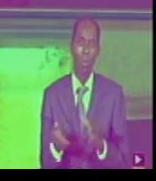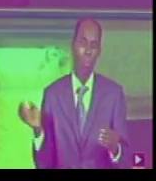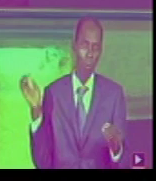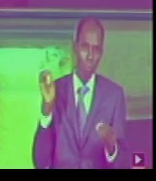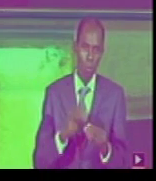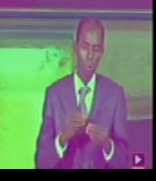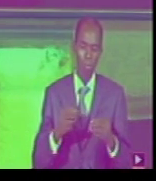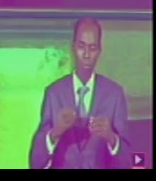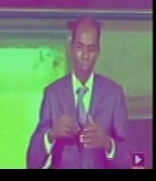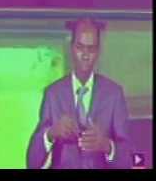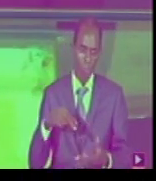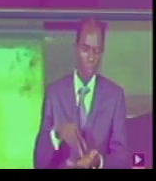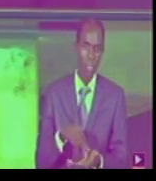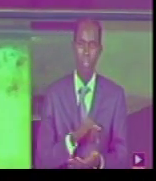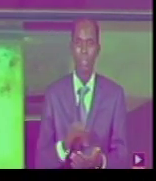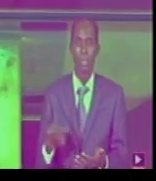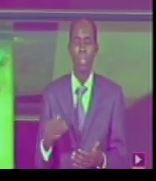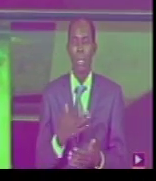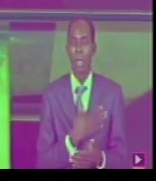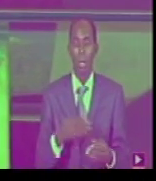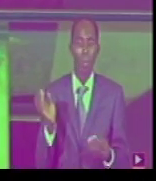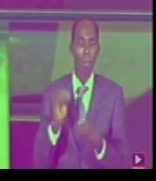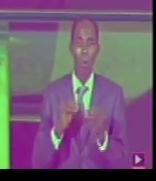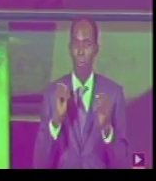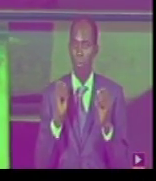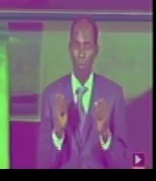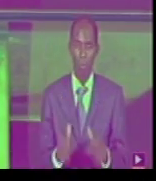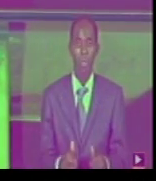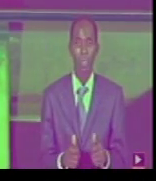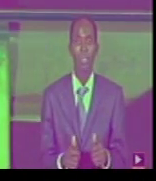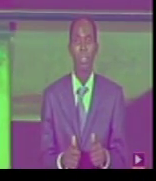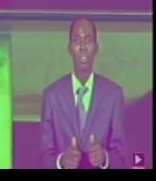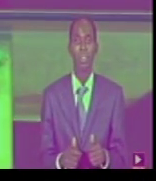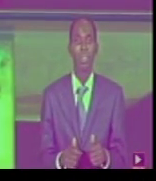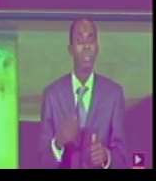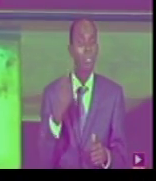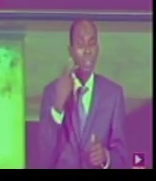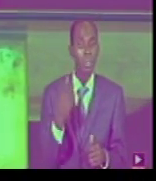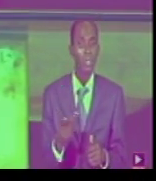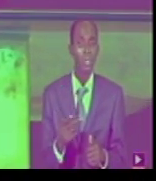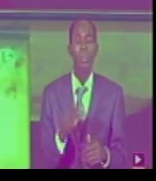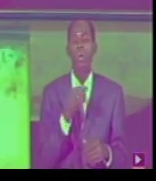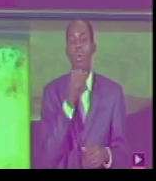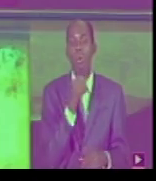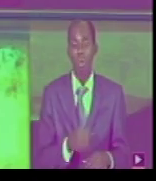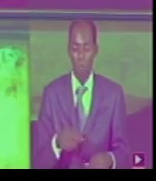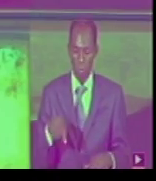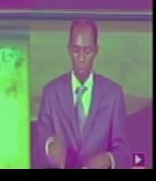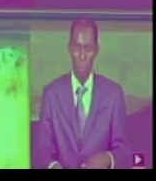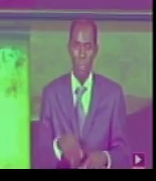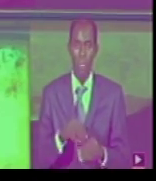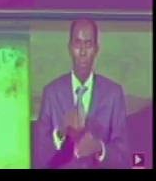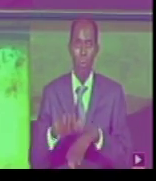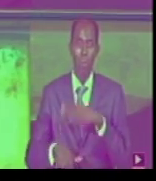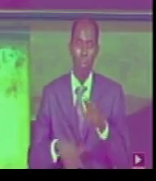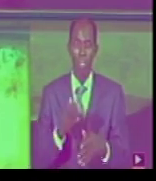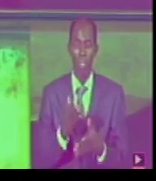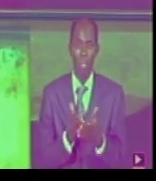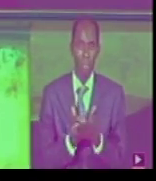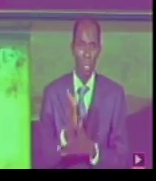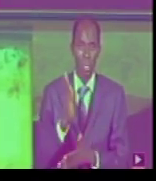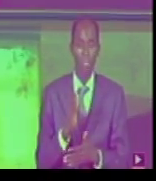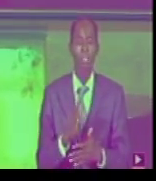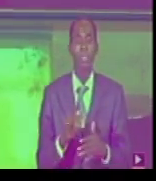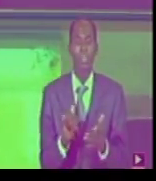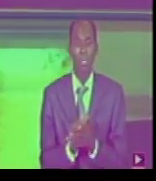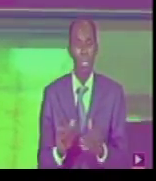be faster. But the same old feet we had in walking uprightly, that same feet was